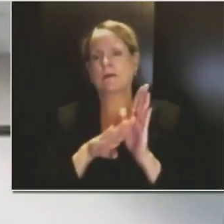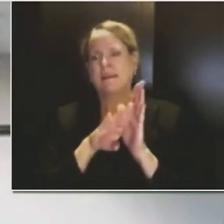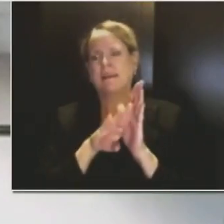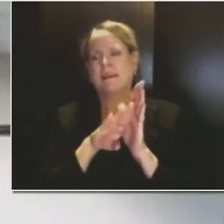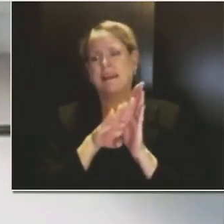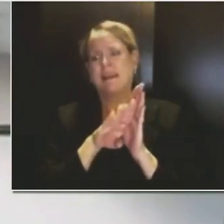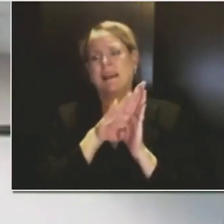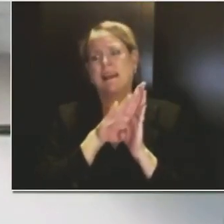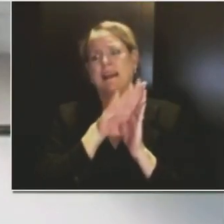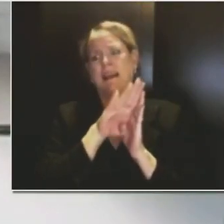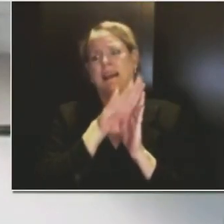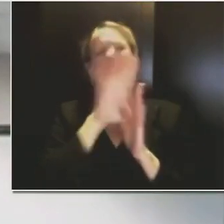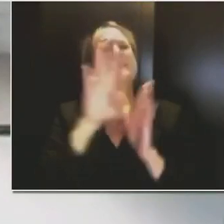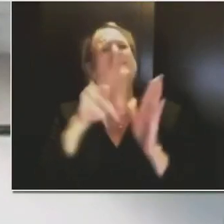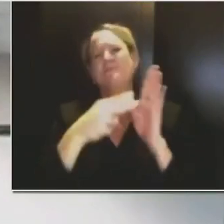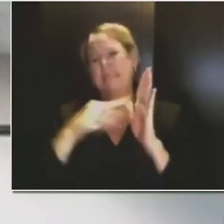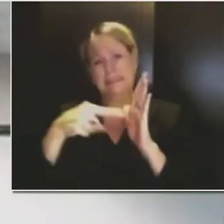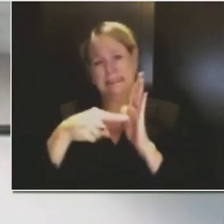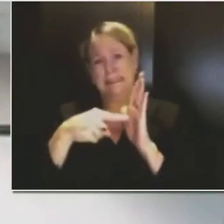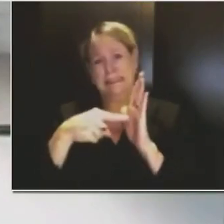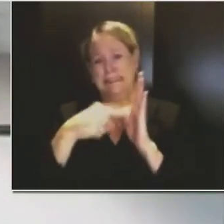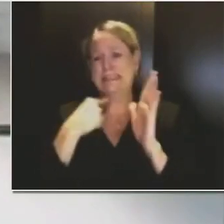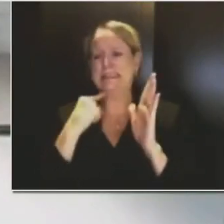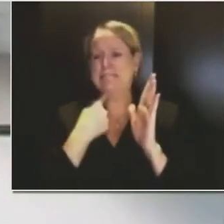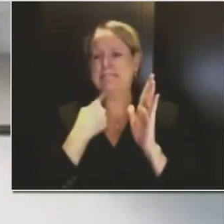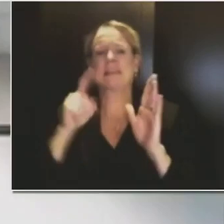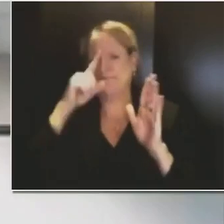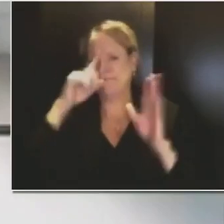data cleaning effort.